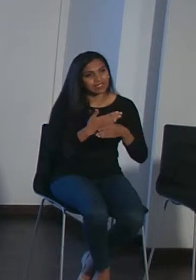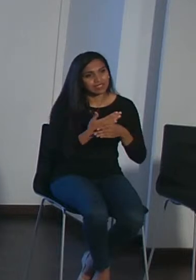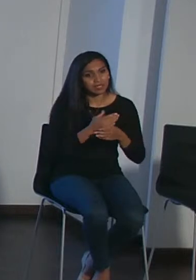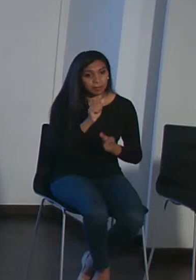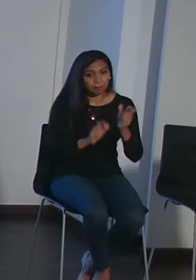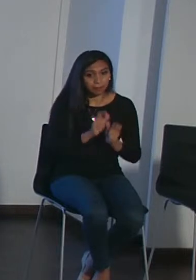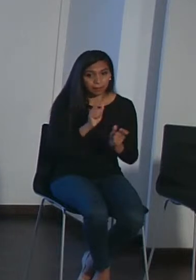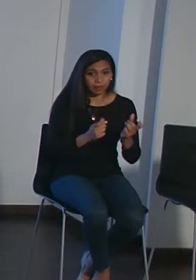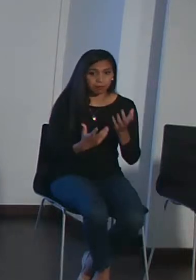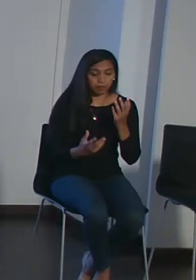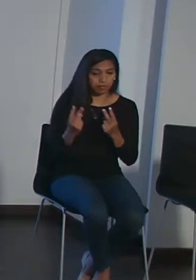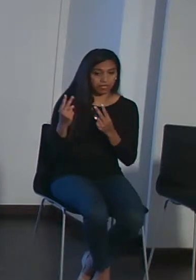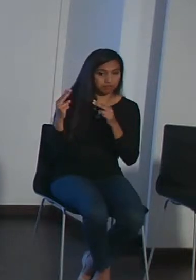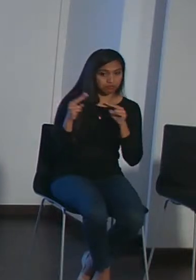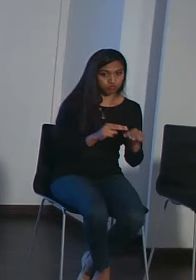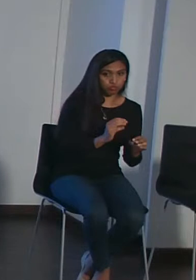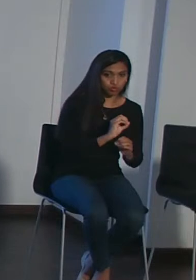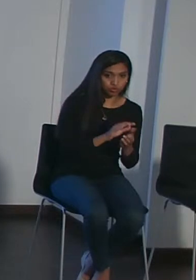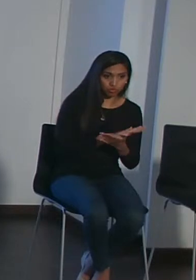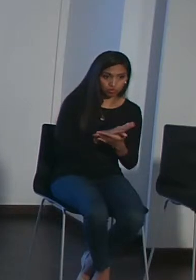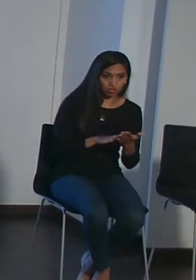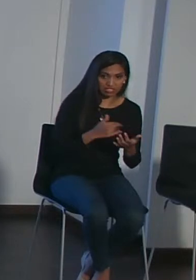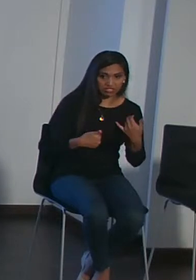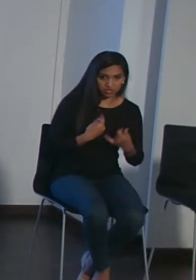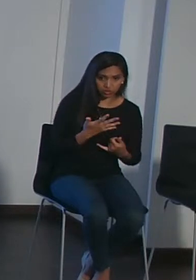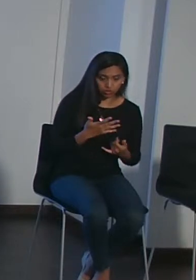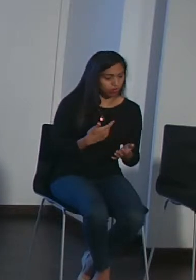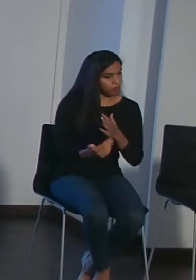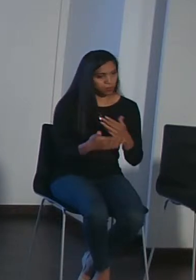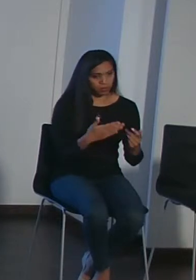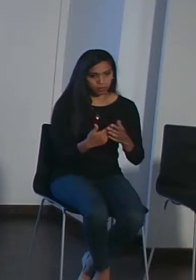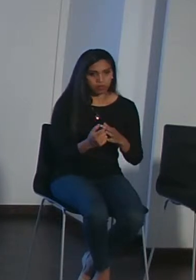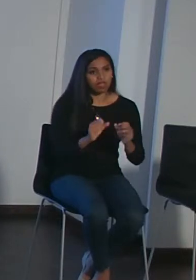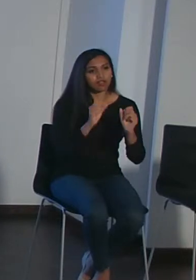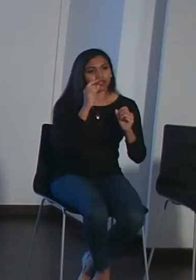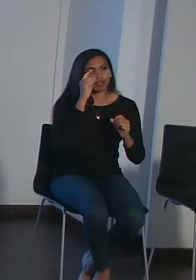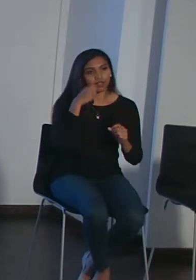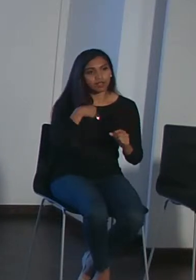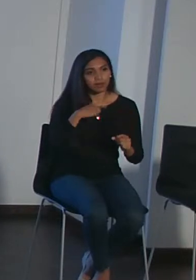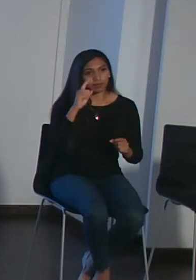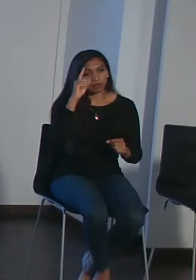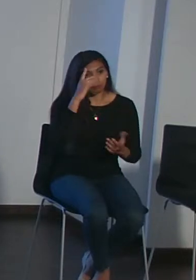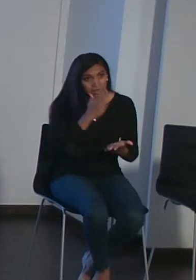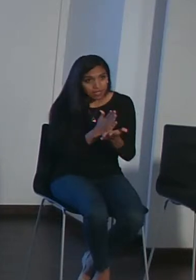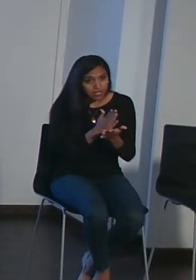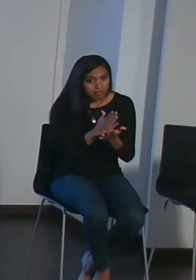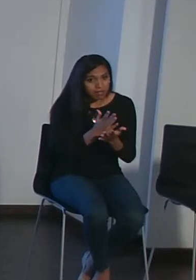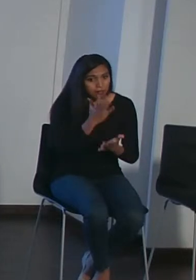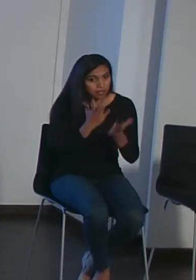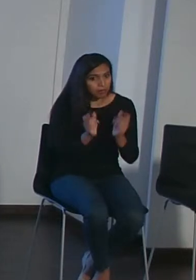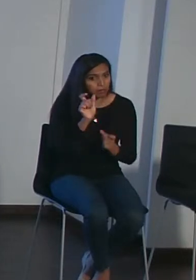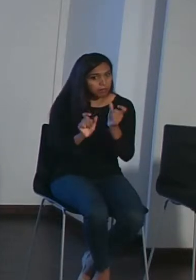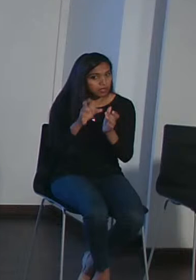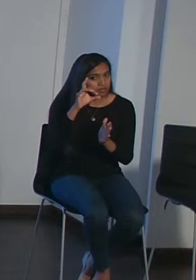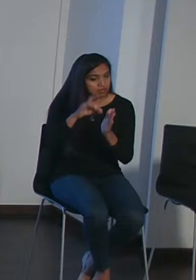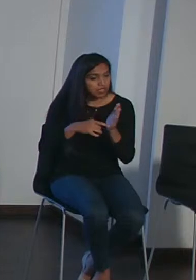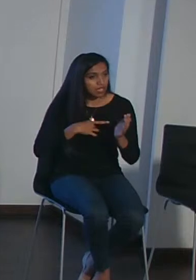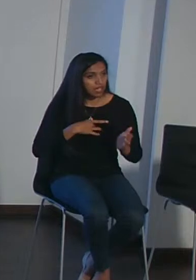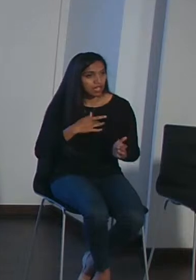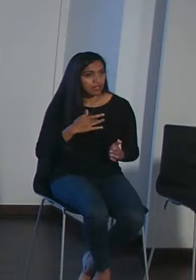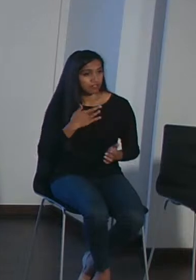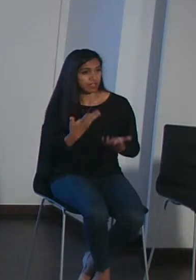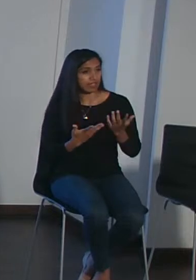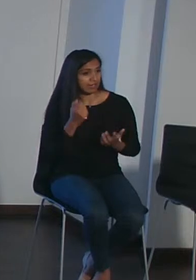it, because I trust in its quality, I trust in the work that I do,